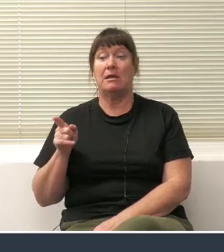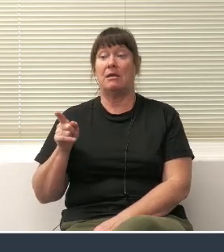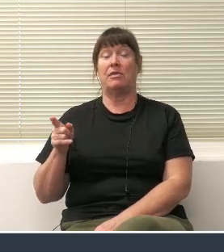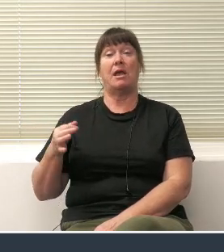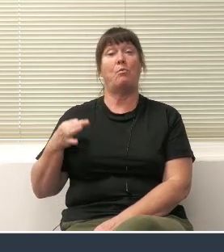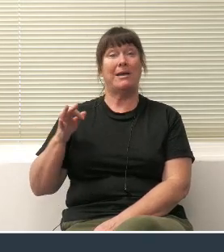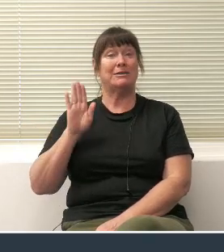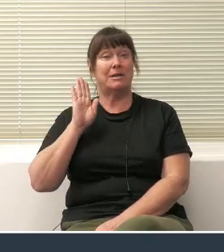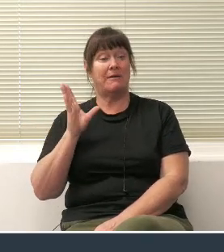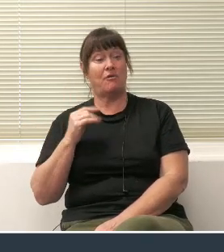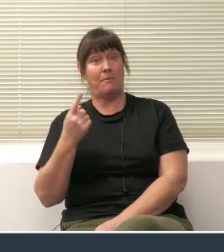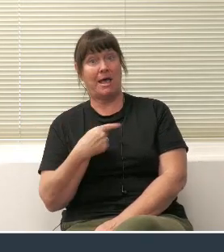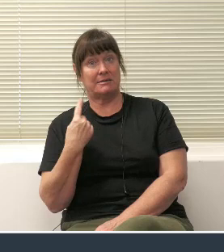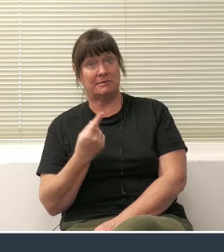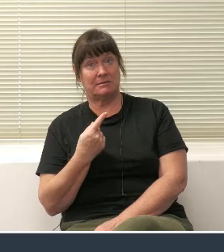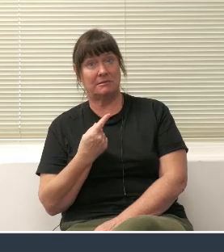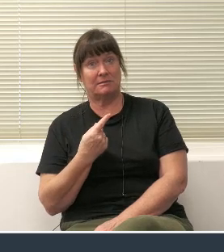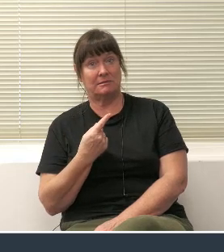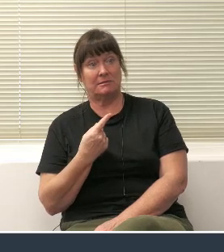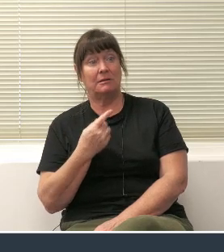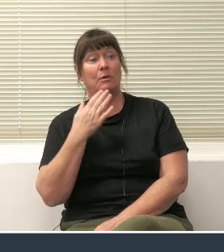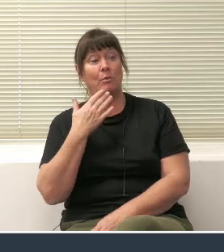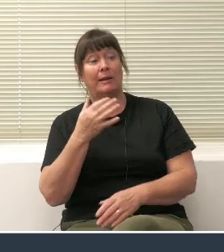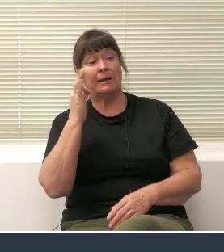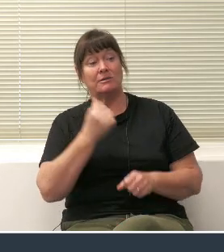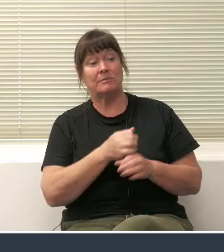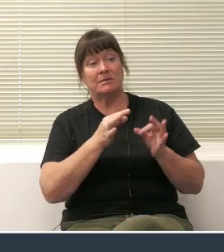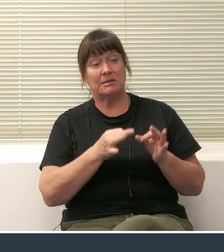They are waiting to hear from us when the council makes a decision, and we will